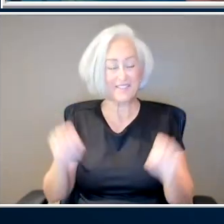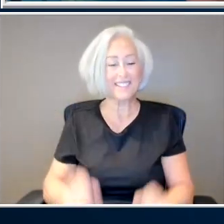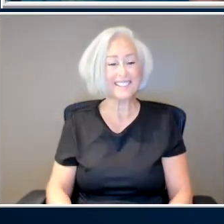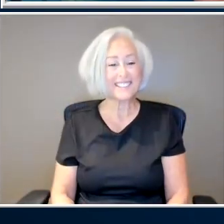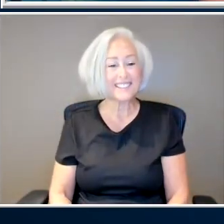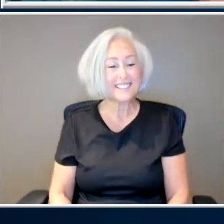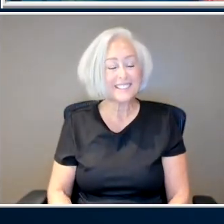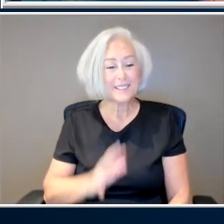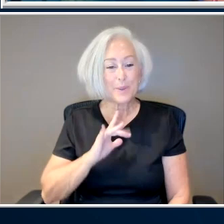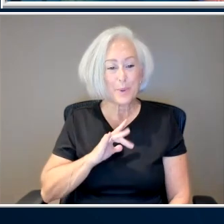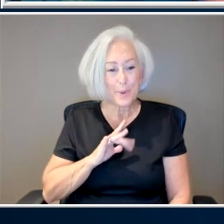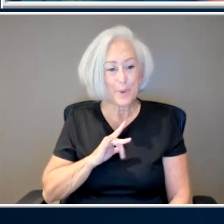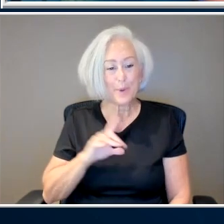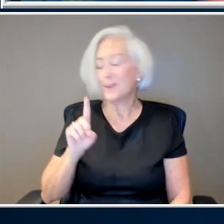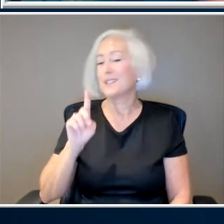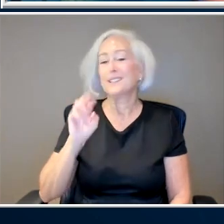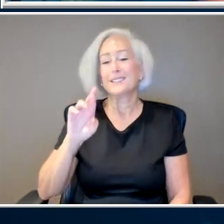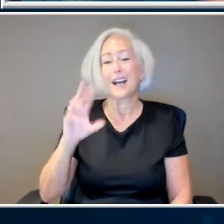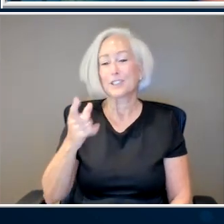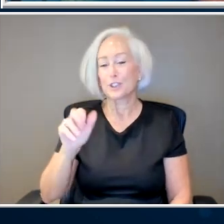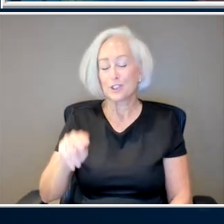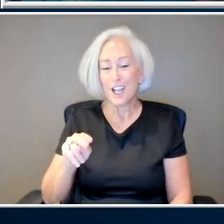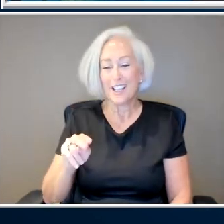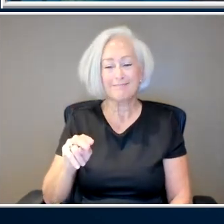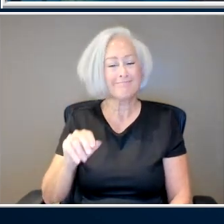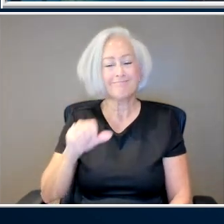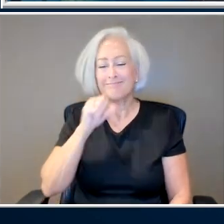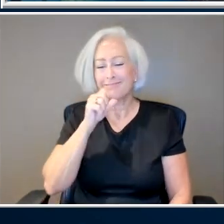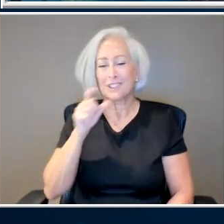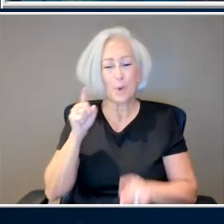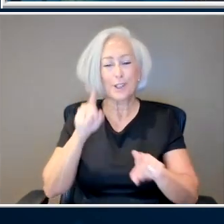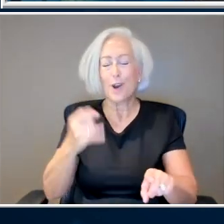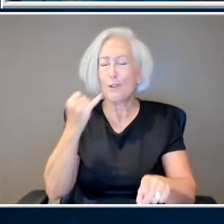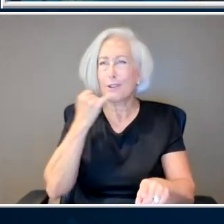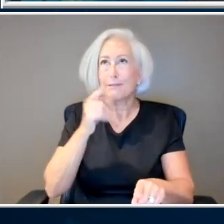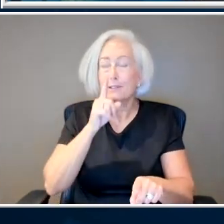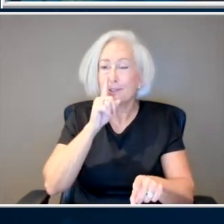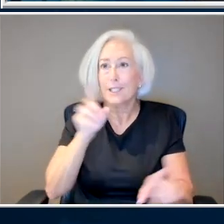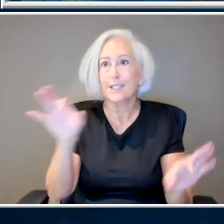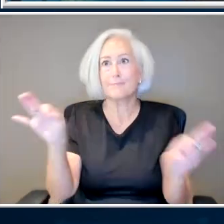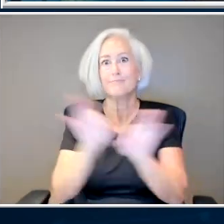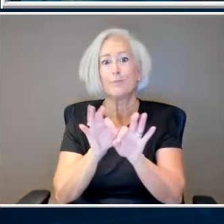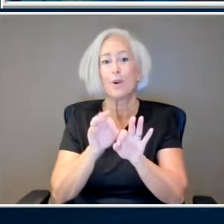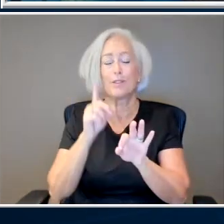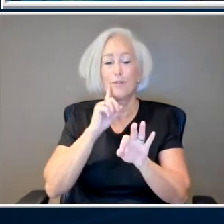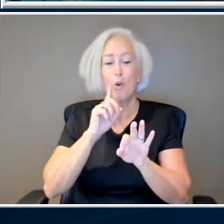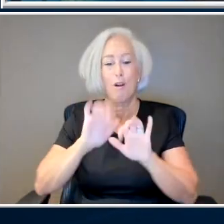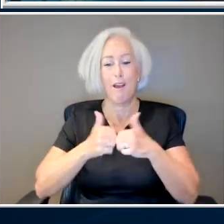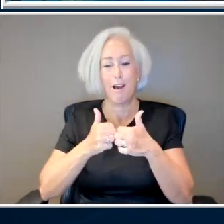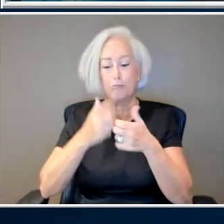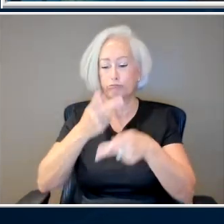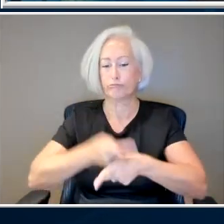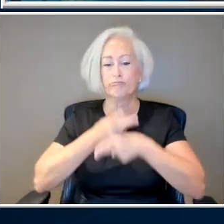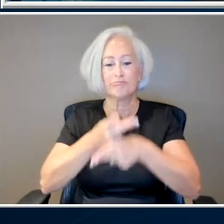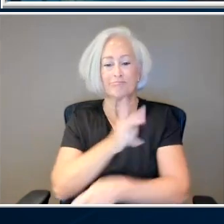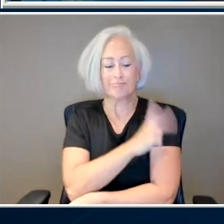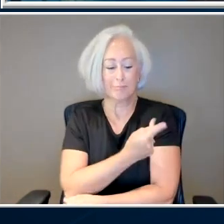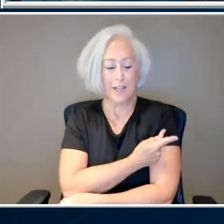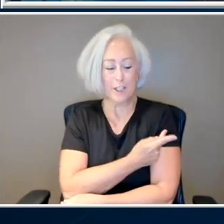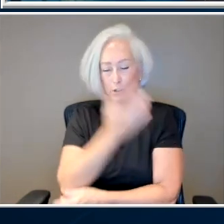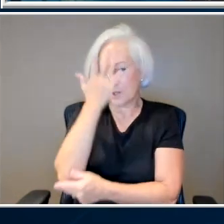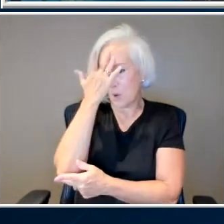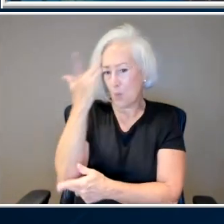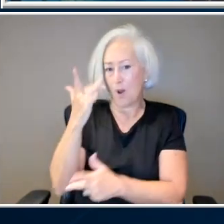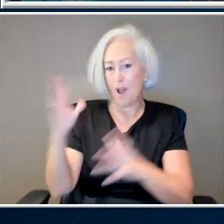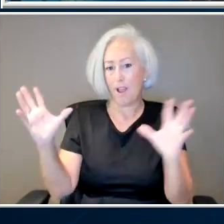Ultimately, Dr. Chen, you wouldn't be there if this didn't have a grand impact on patients. Overall, why does this conference matter to the